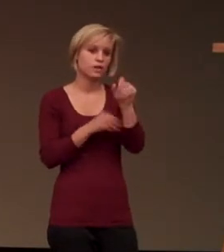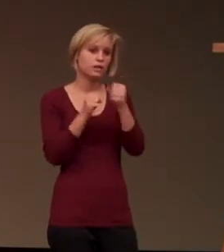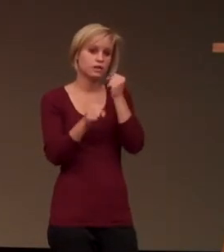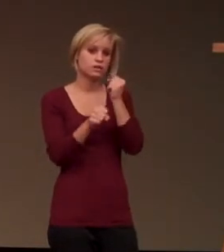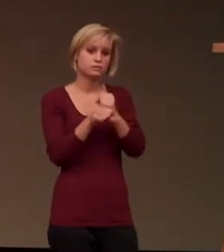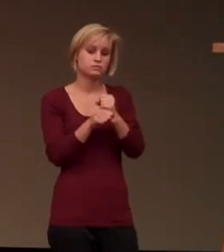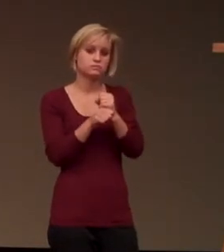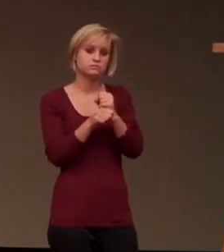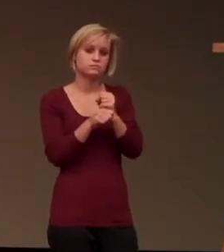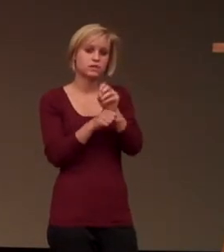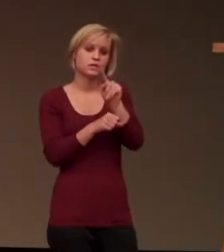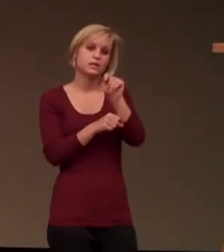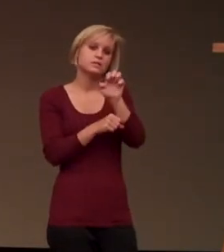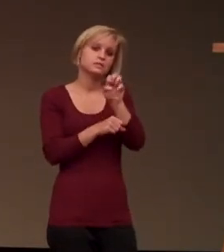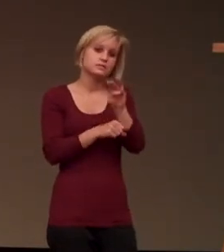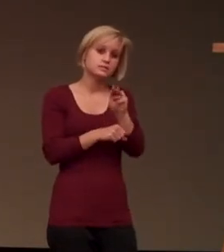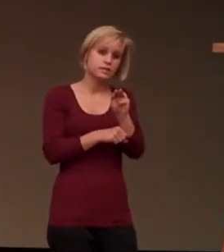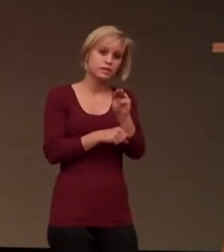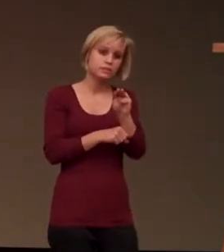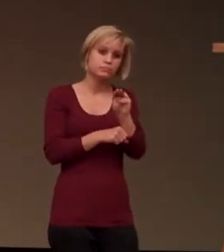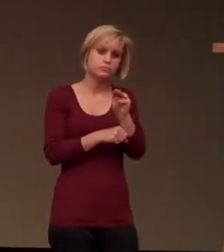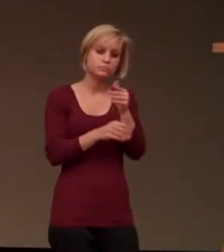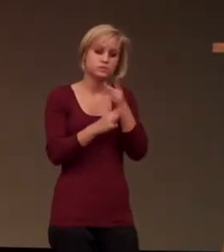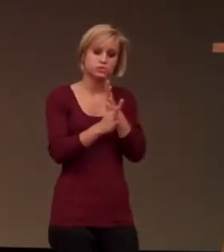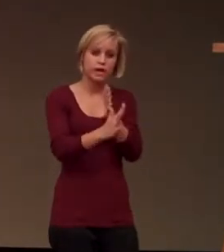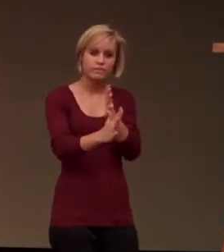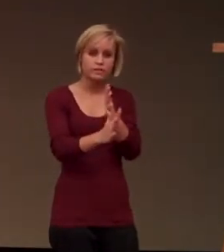Steam traffic is still very,